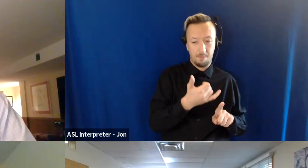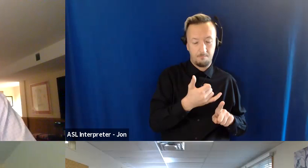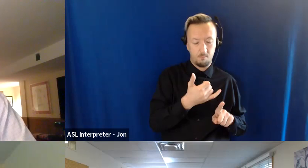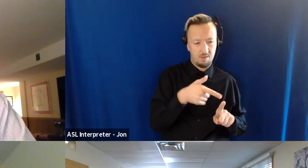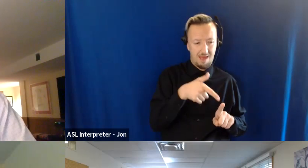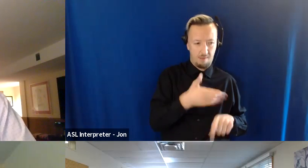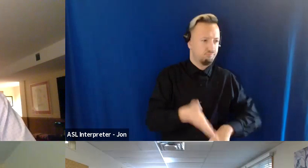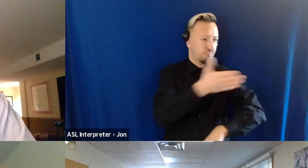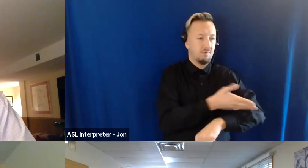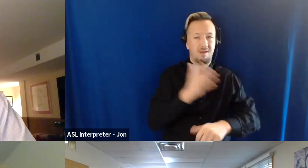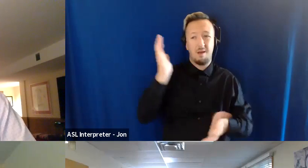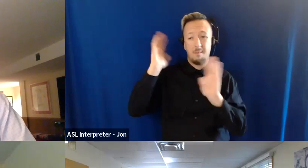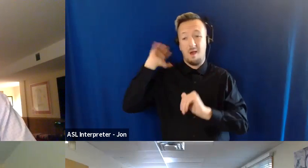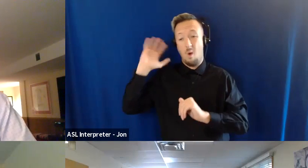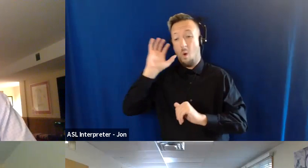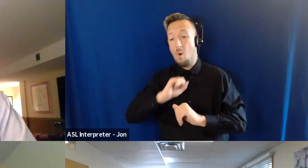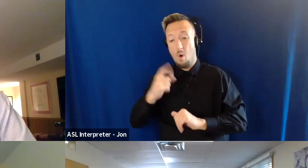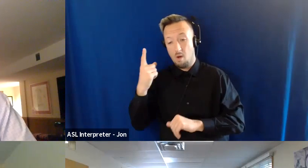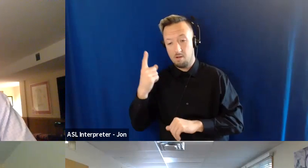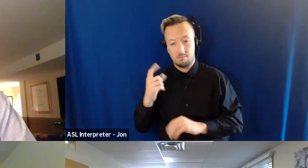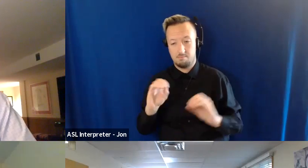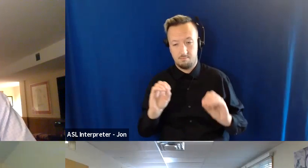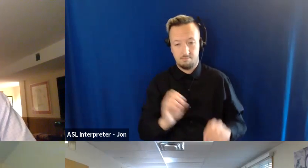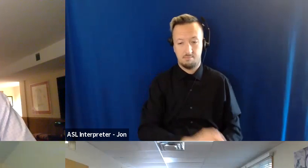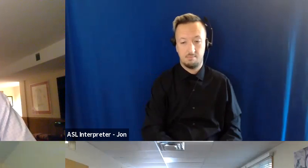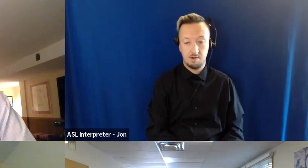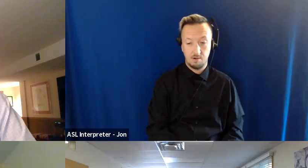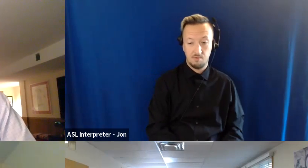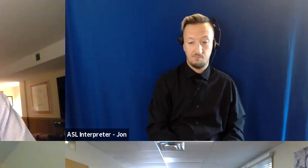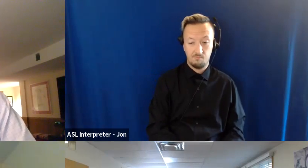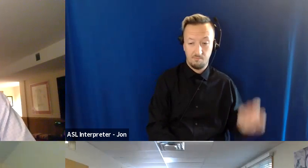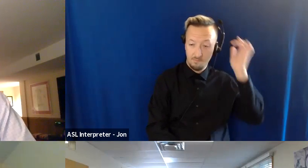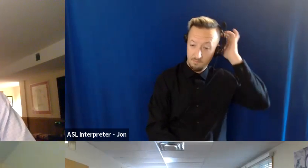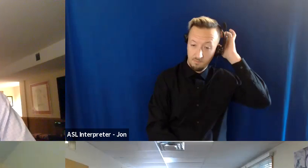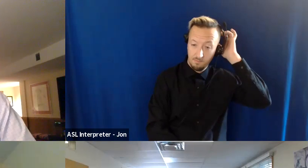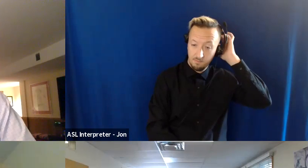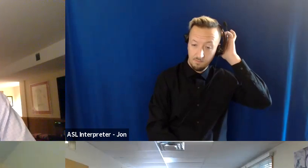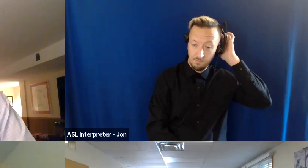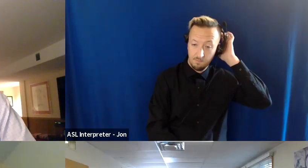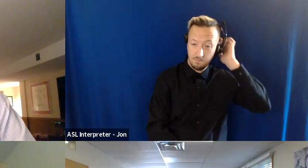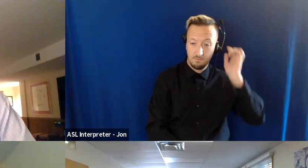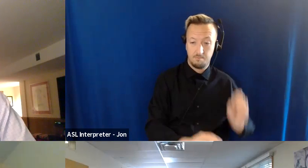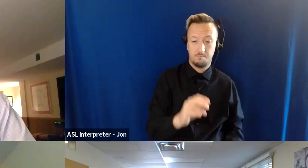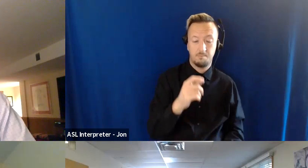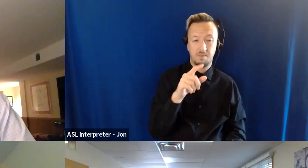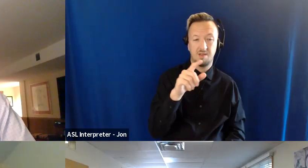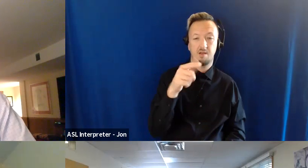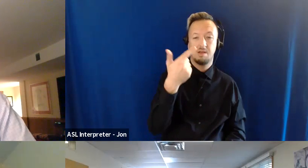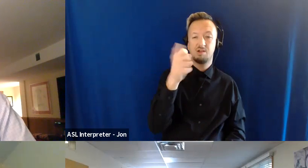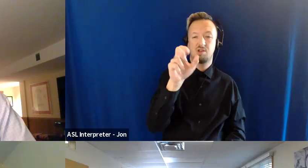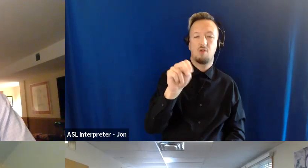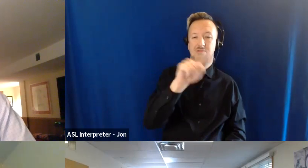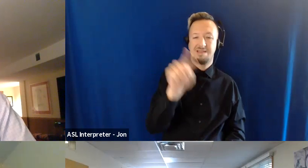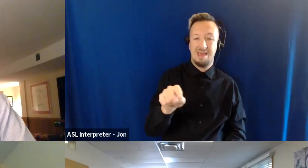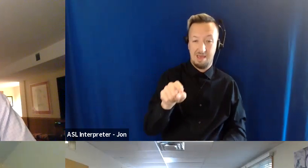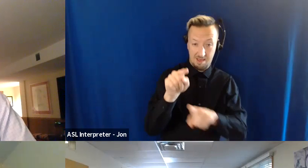bounds. Thank you, Leo. Good point. And then, of course, we want to hear from Generation Z. Andrew,